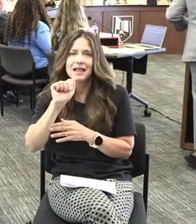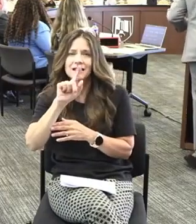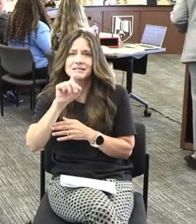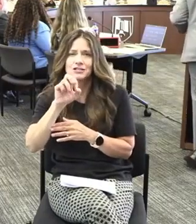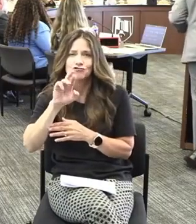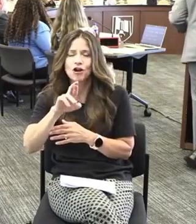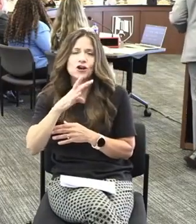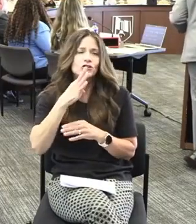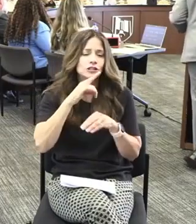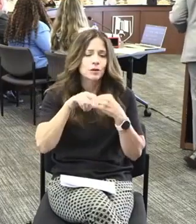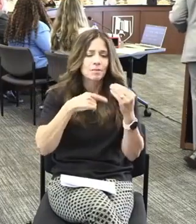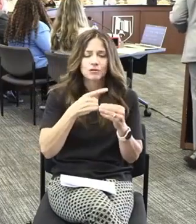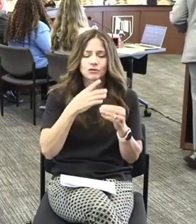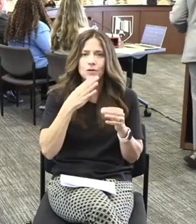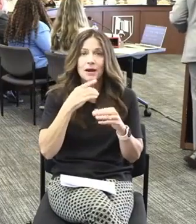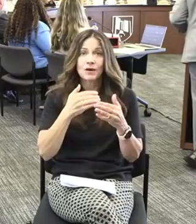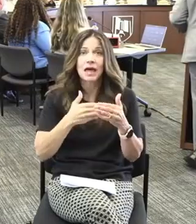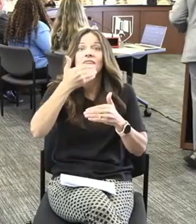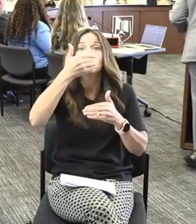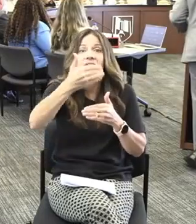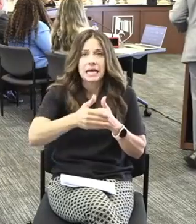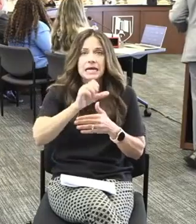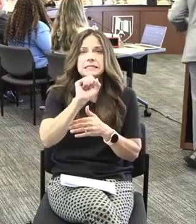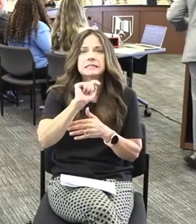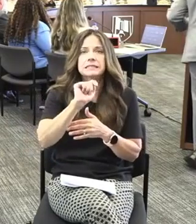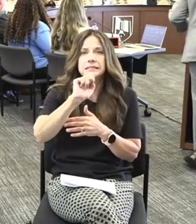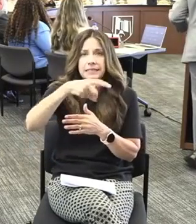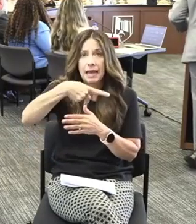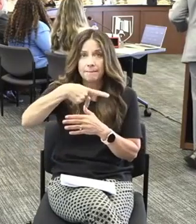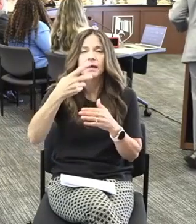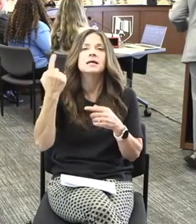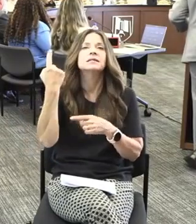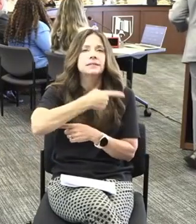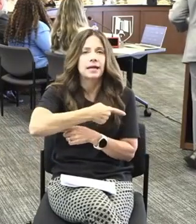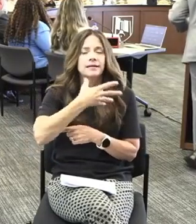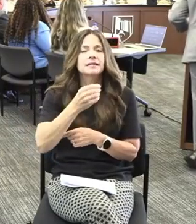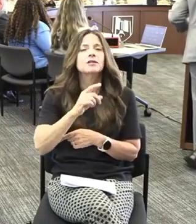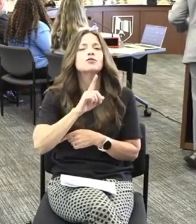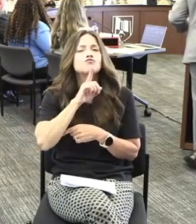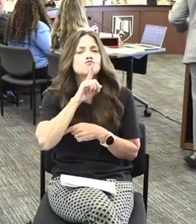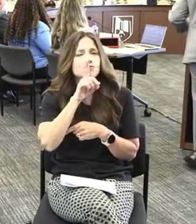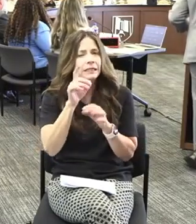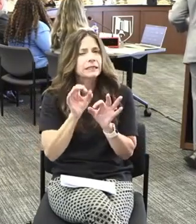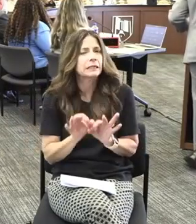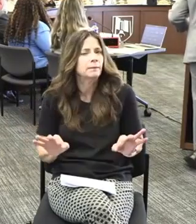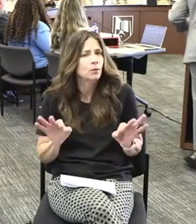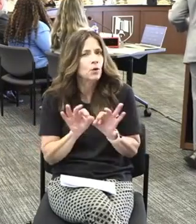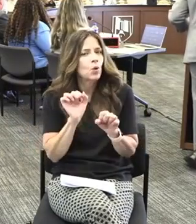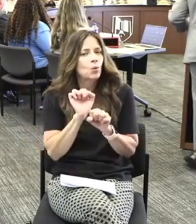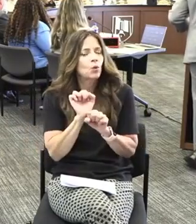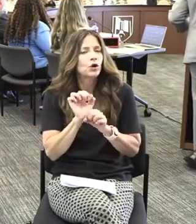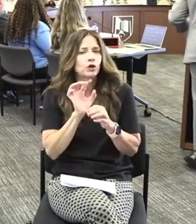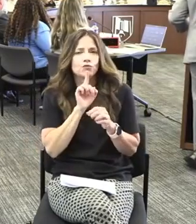having worked on the next step days. So I know she's been very, very instrumental in working really, really hard at